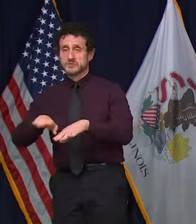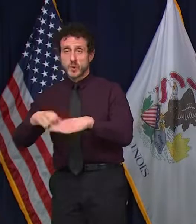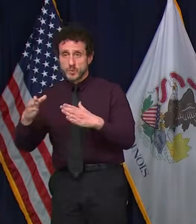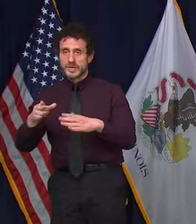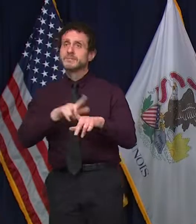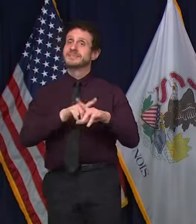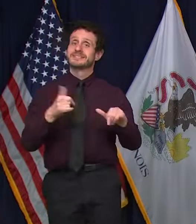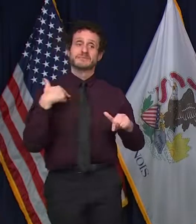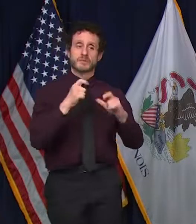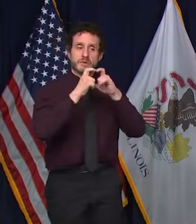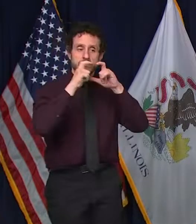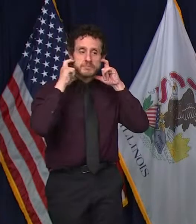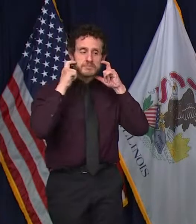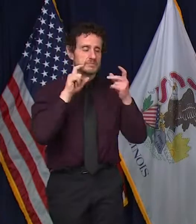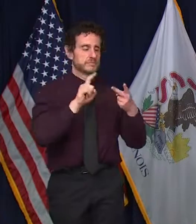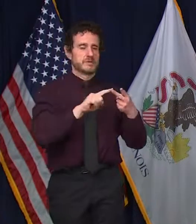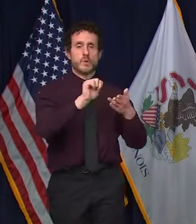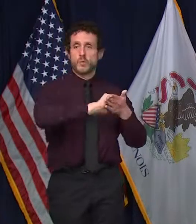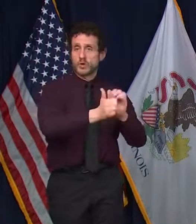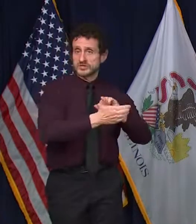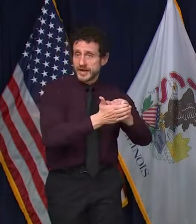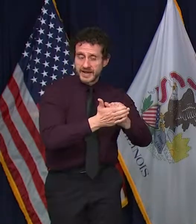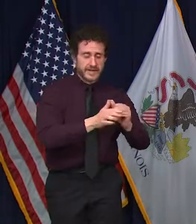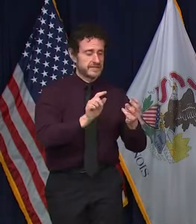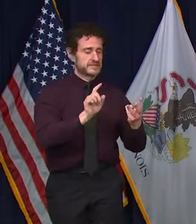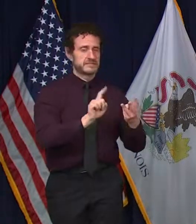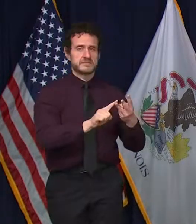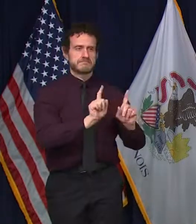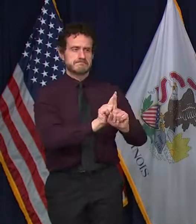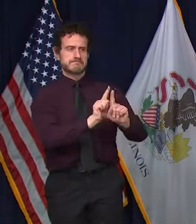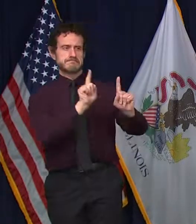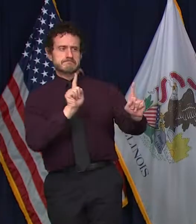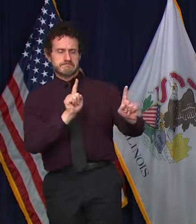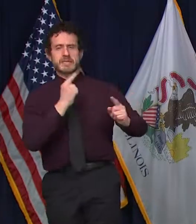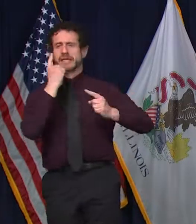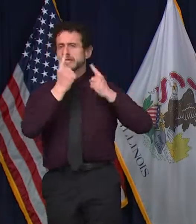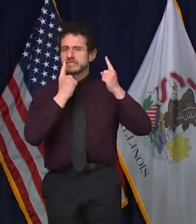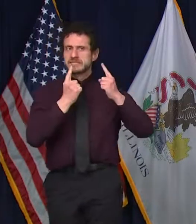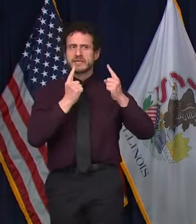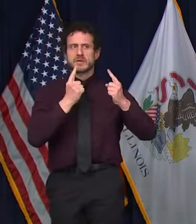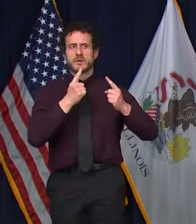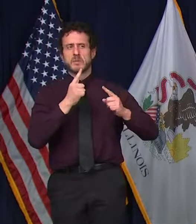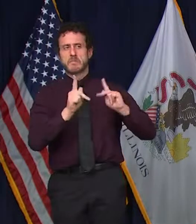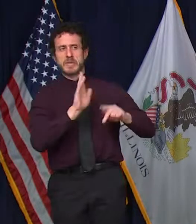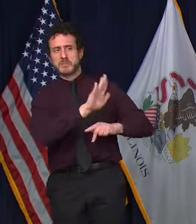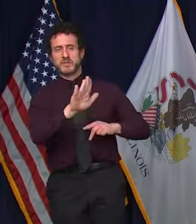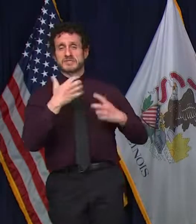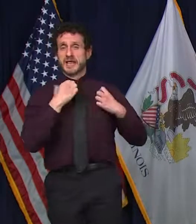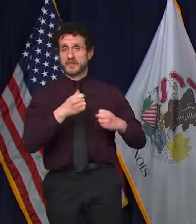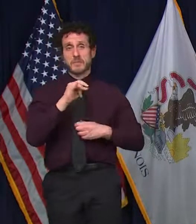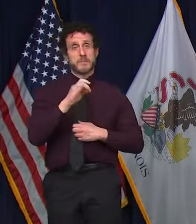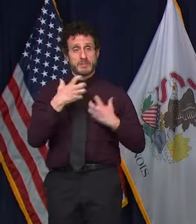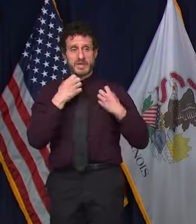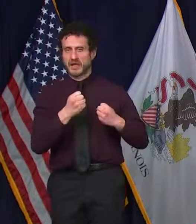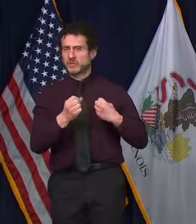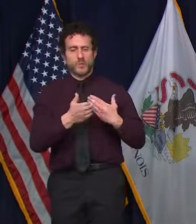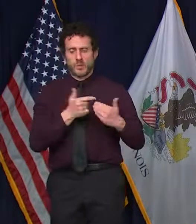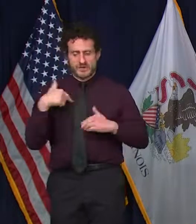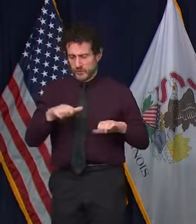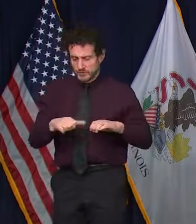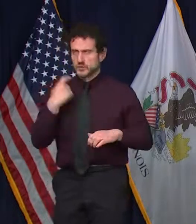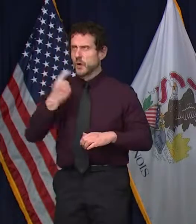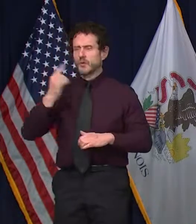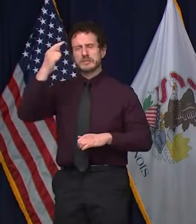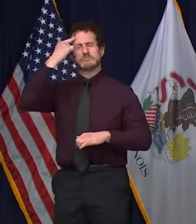washing, taking greater care to consider public health in all that we do, are the keys to moving quickly through